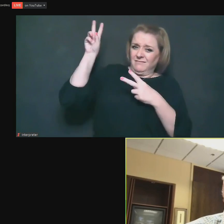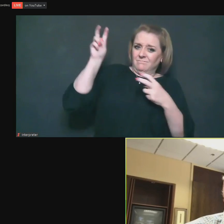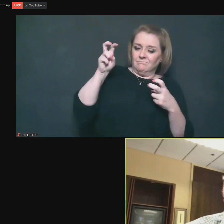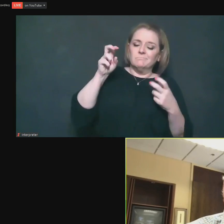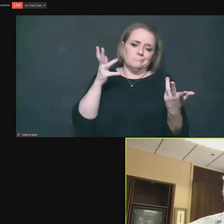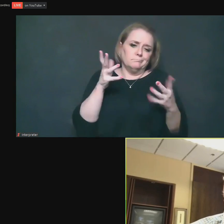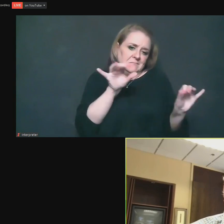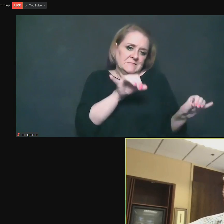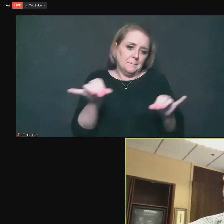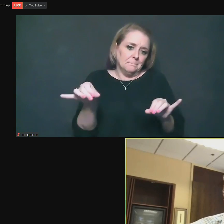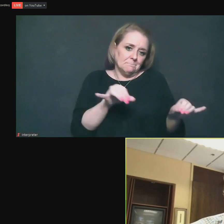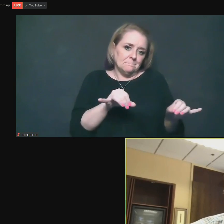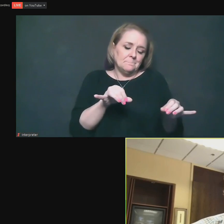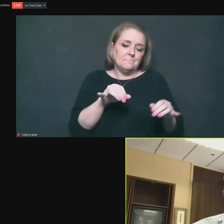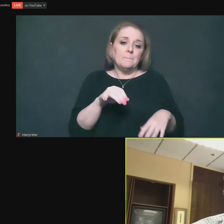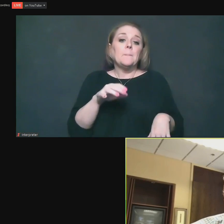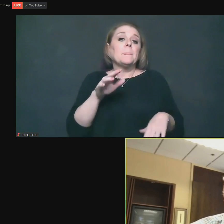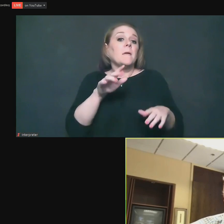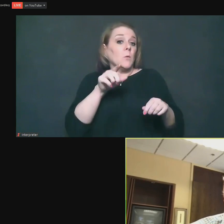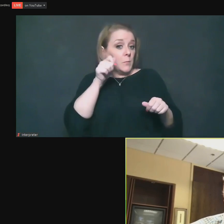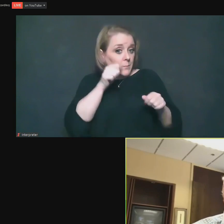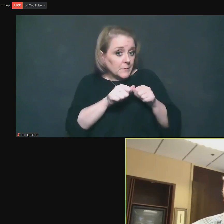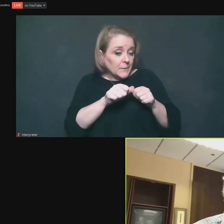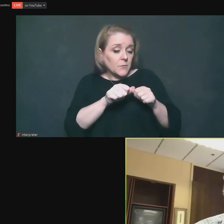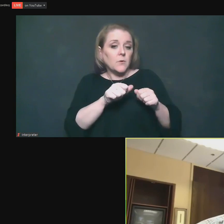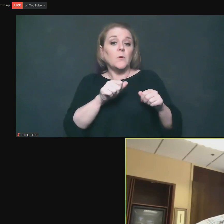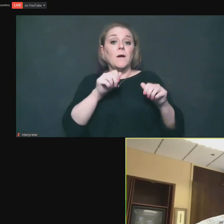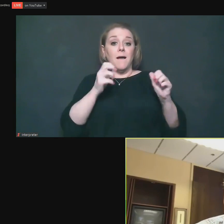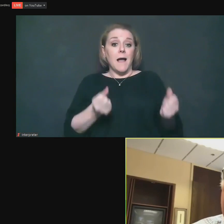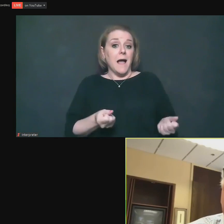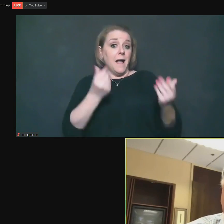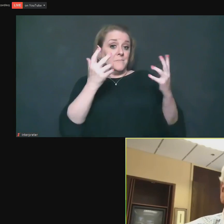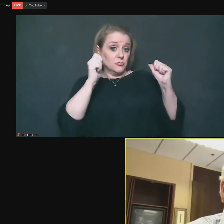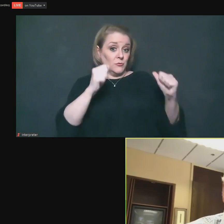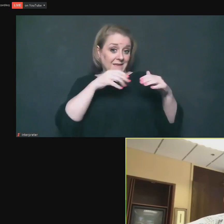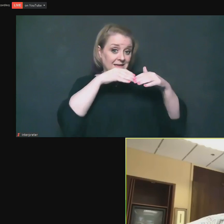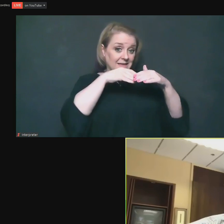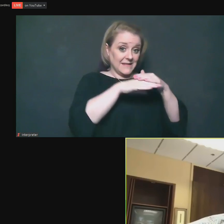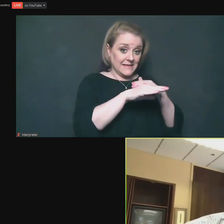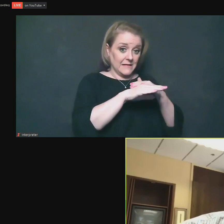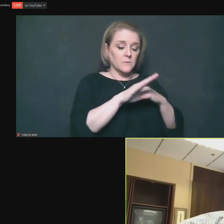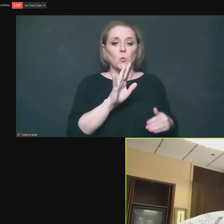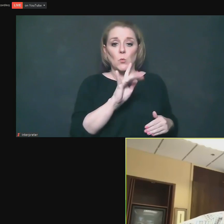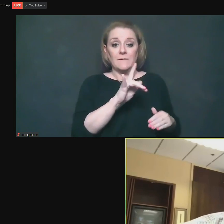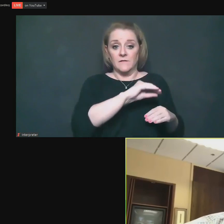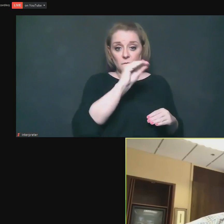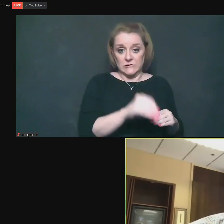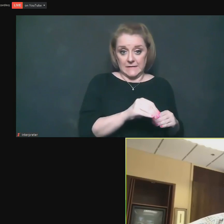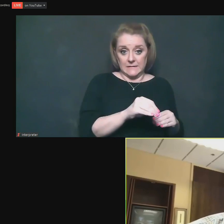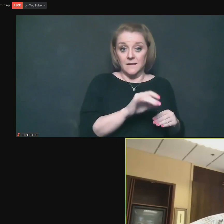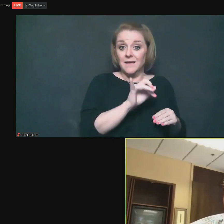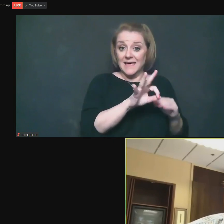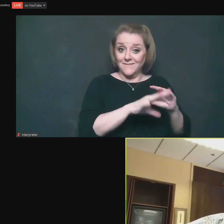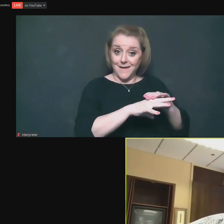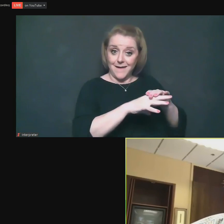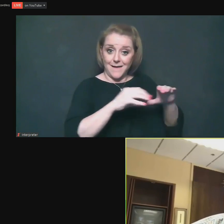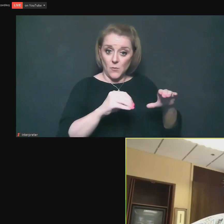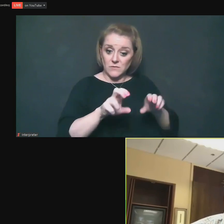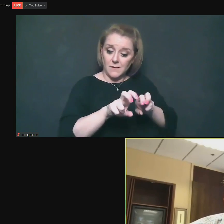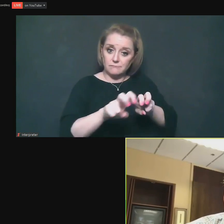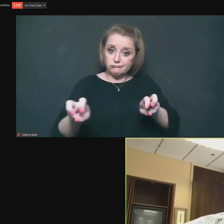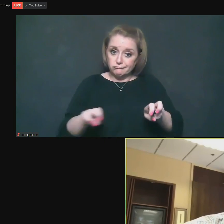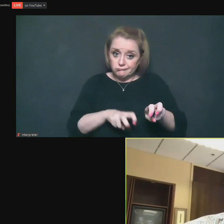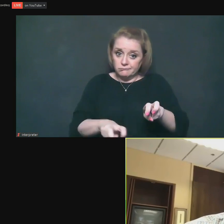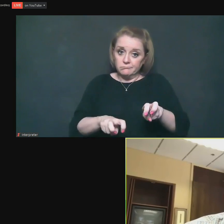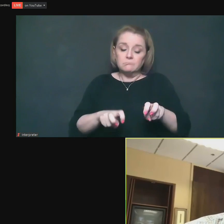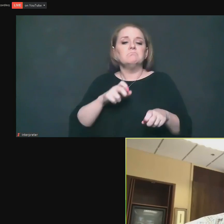want to point out that 25% occupancy of outdoor seating is not included in the calculations of 25% of seating.